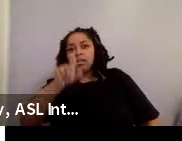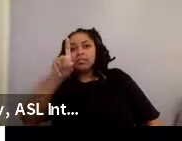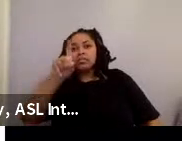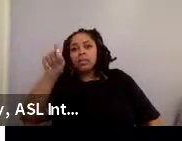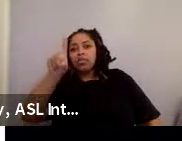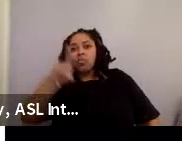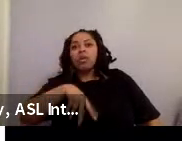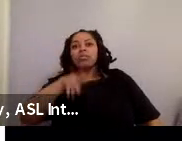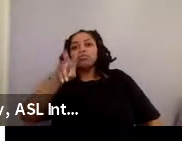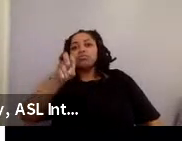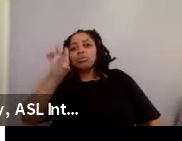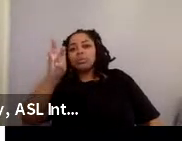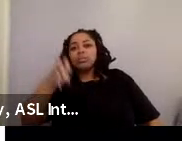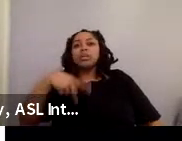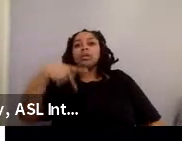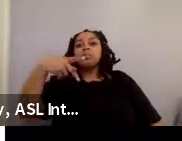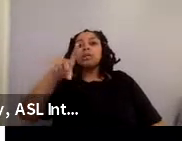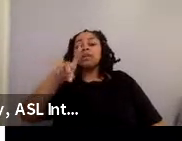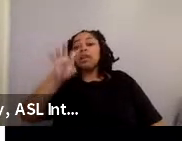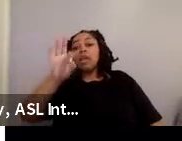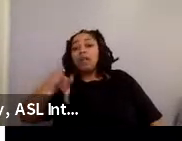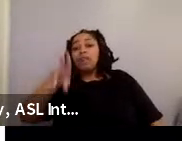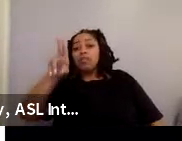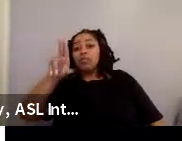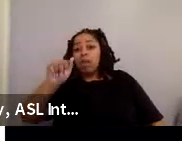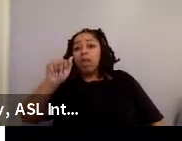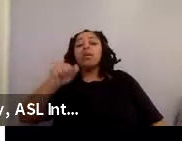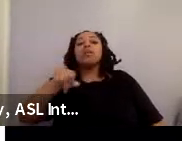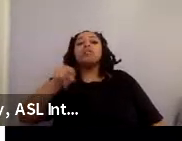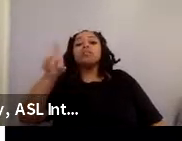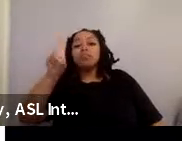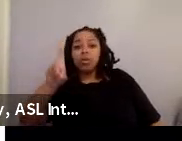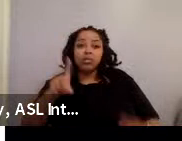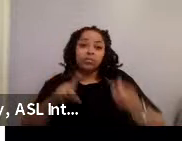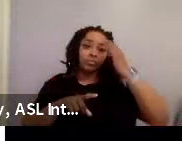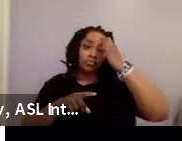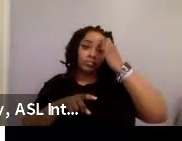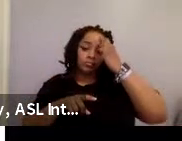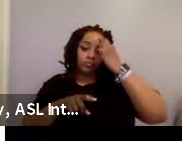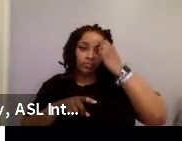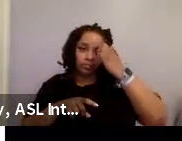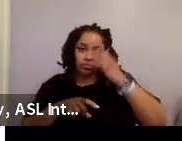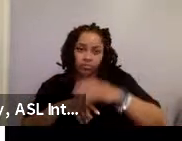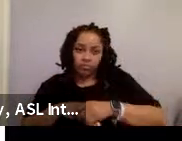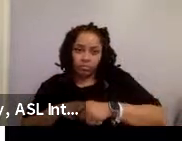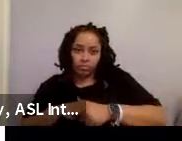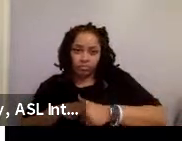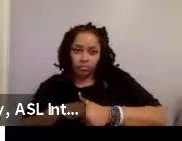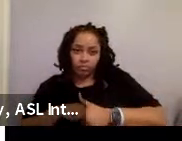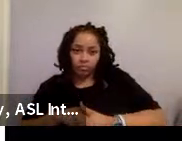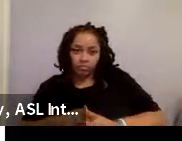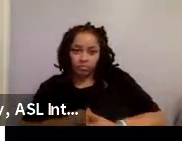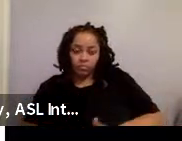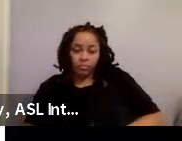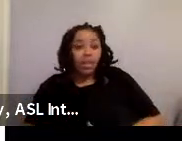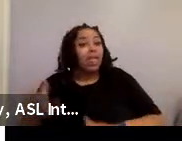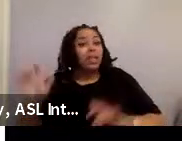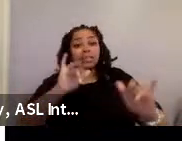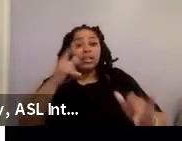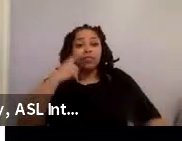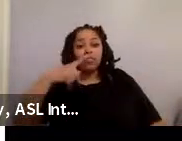14289-:2016 PDF UA incorporated by reference and the site there. Let me just give you the same paraphrase, which I also have on the